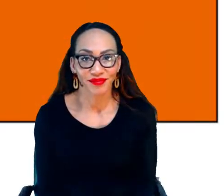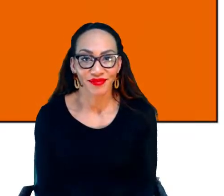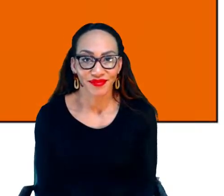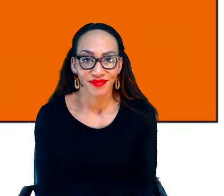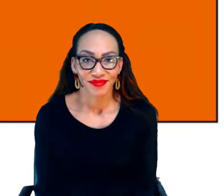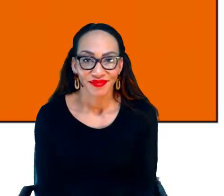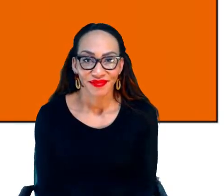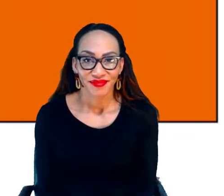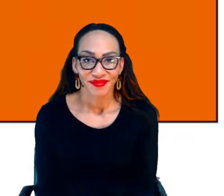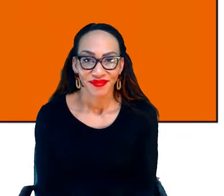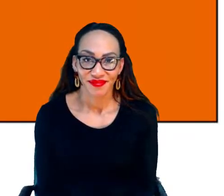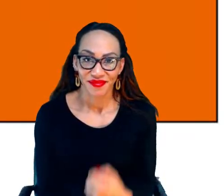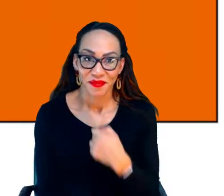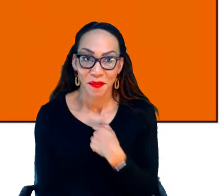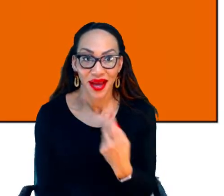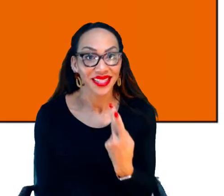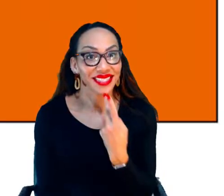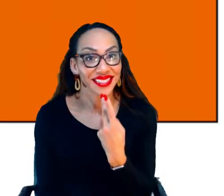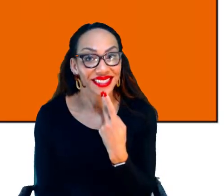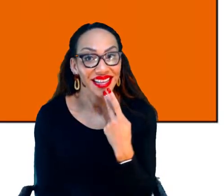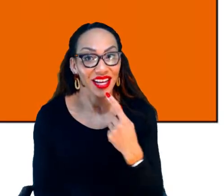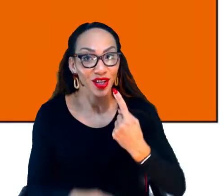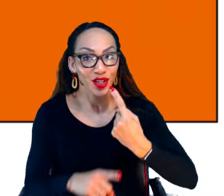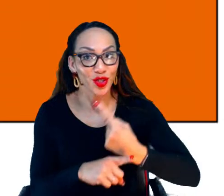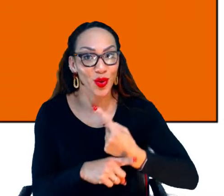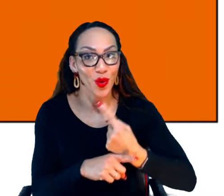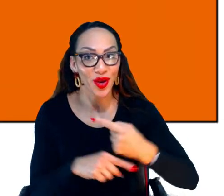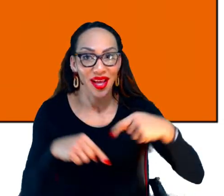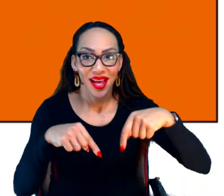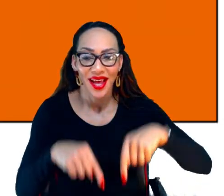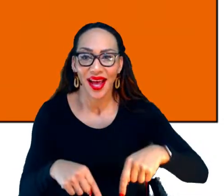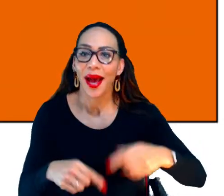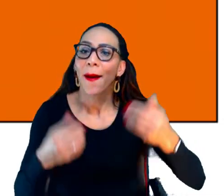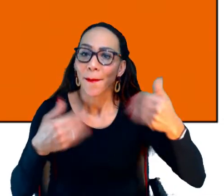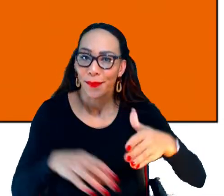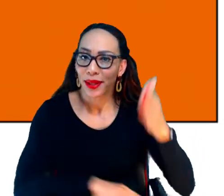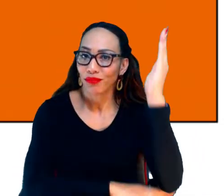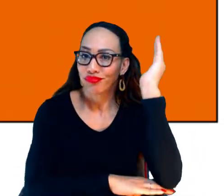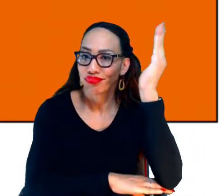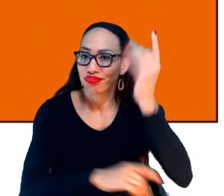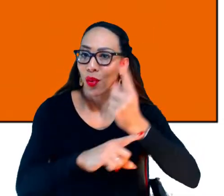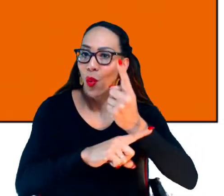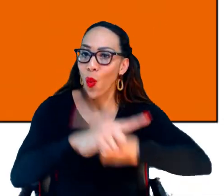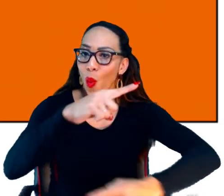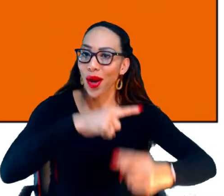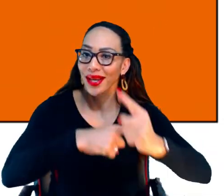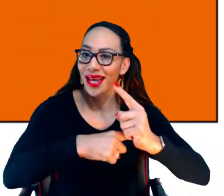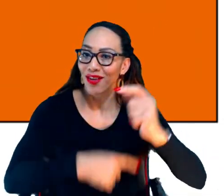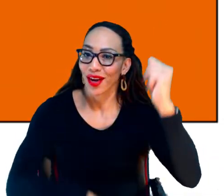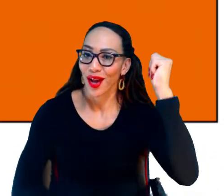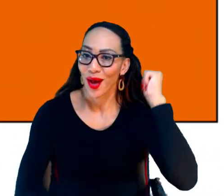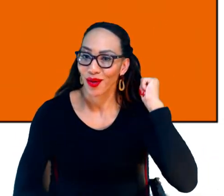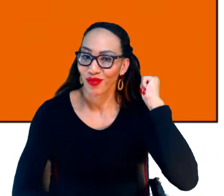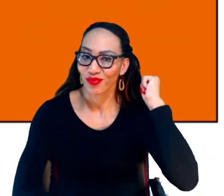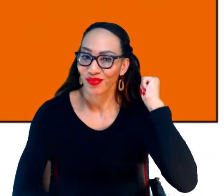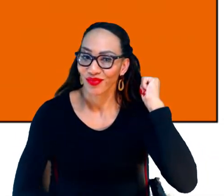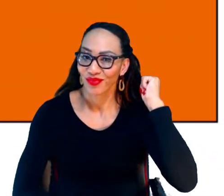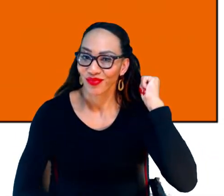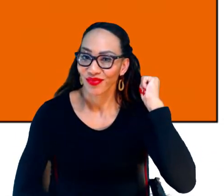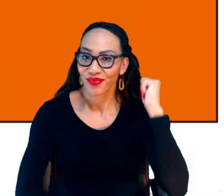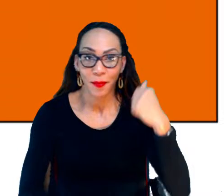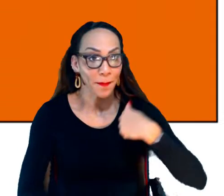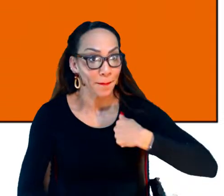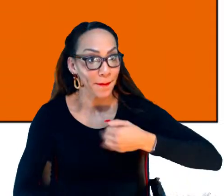This is my second talk here that I did a talk about just over a year ago. So the work that I'm doing at the minute